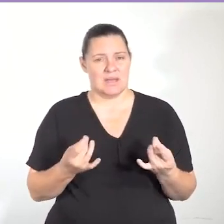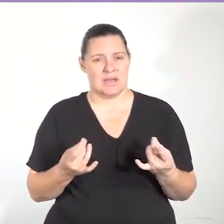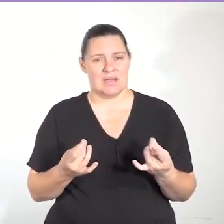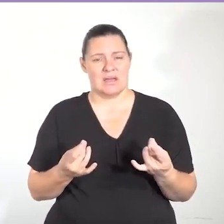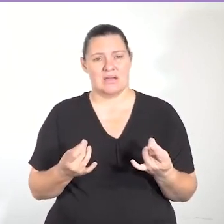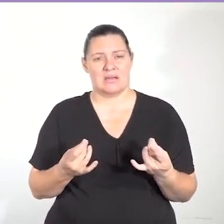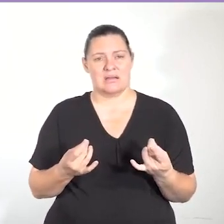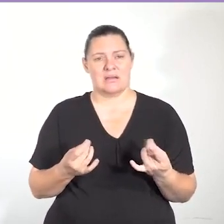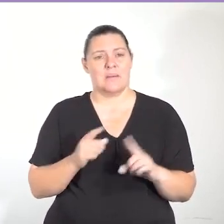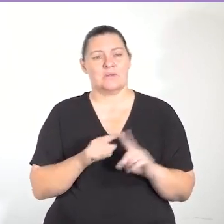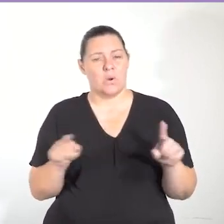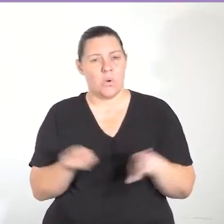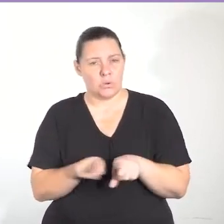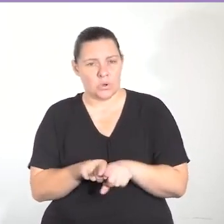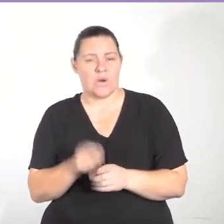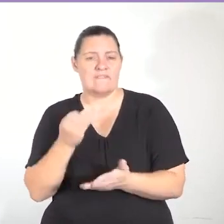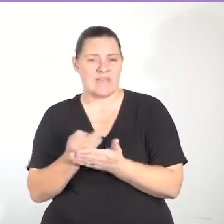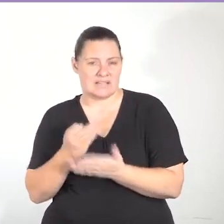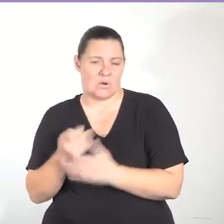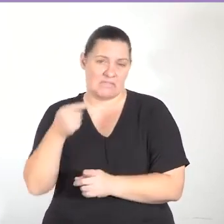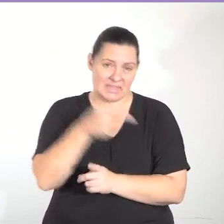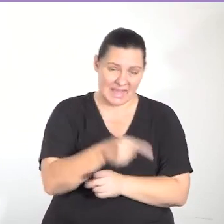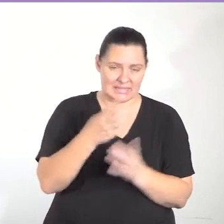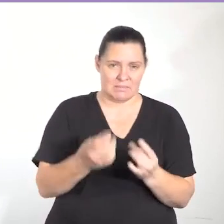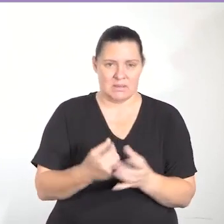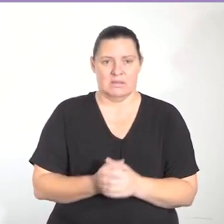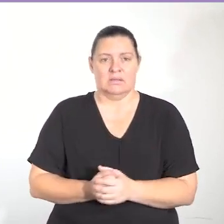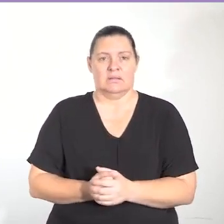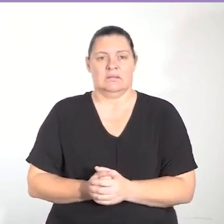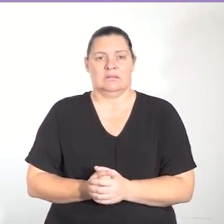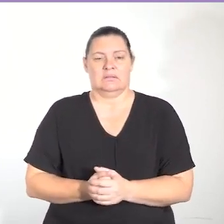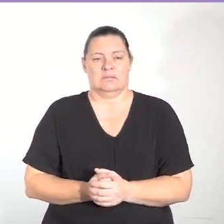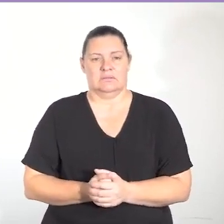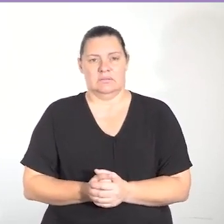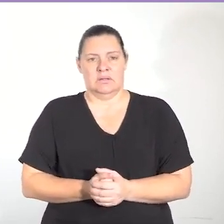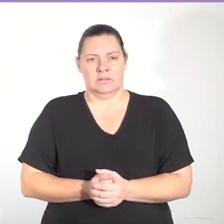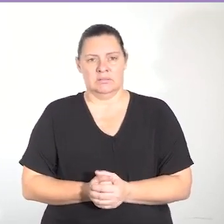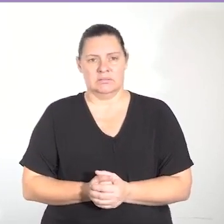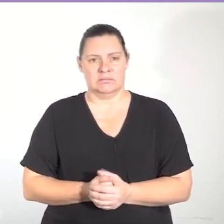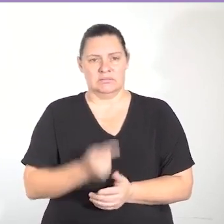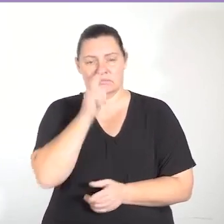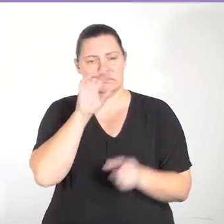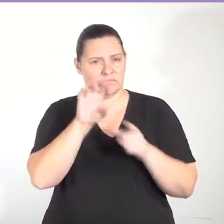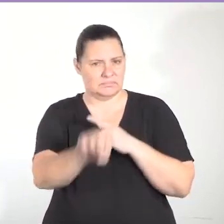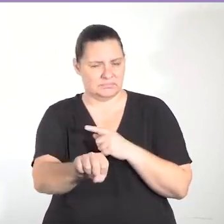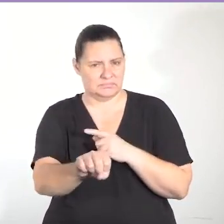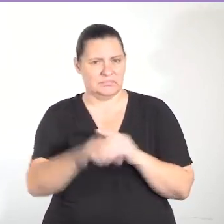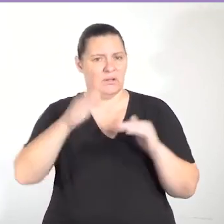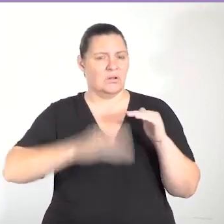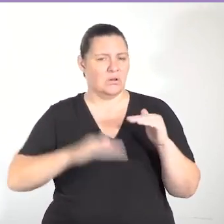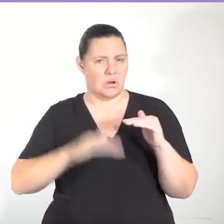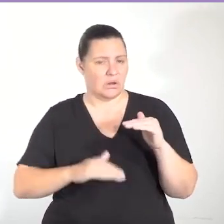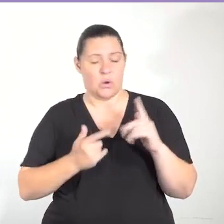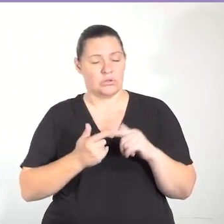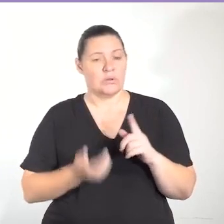is a prime number but is also a factor of that number. Let's use this method to find the